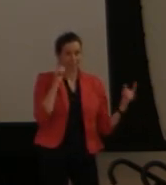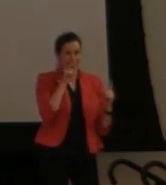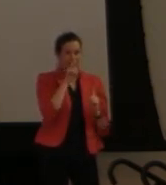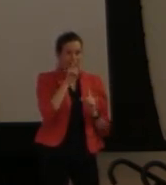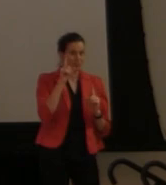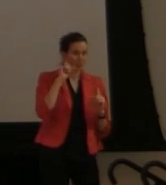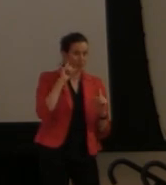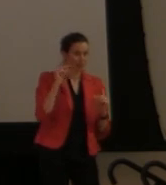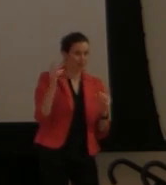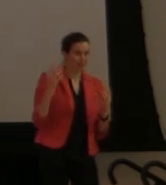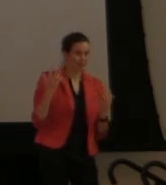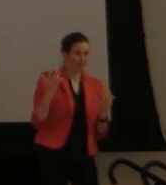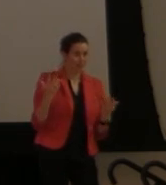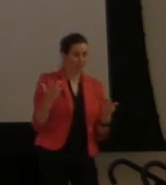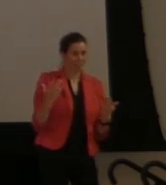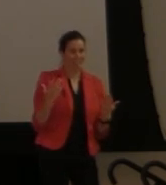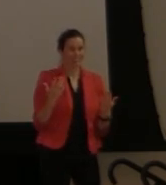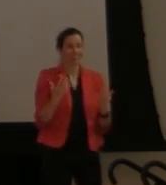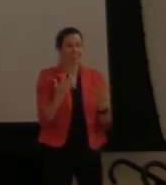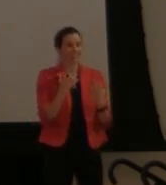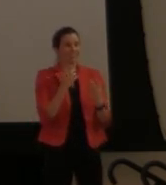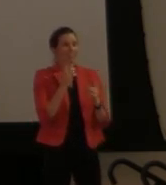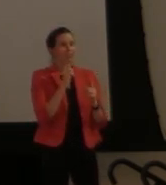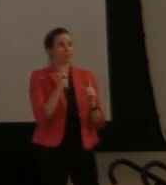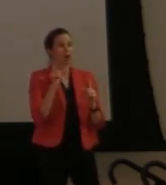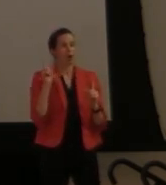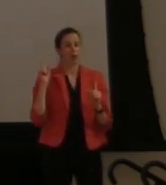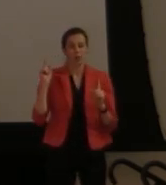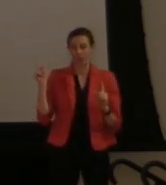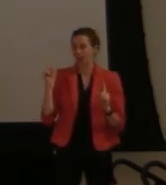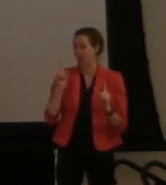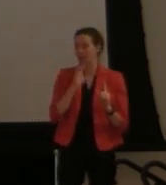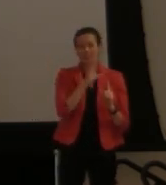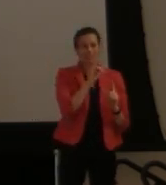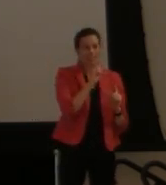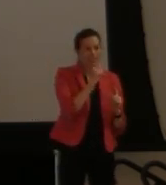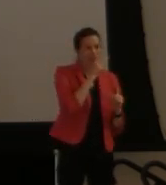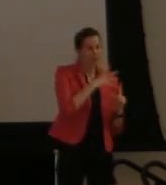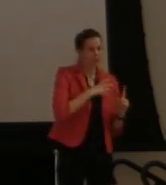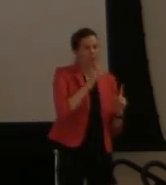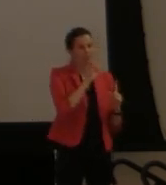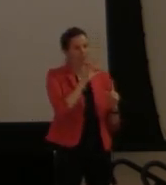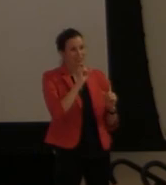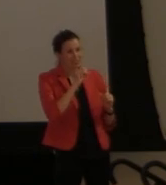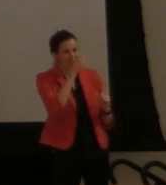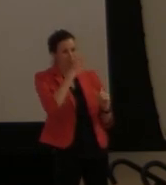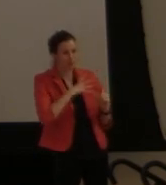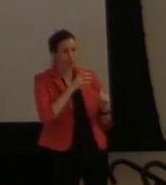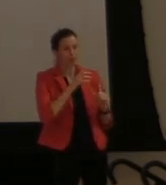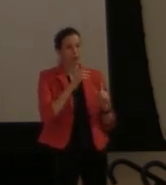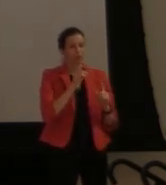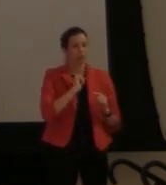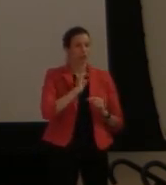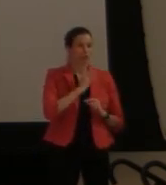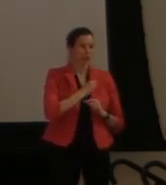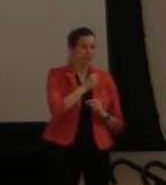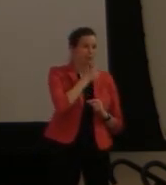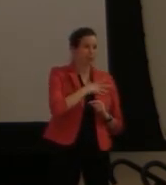continuing review approval. But cis men, cis women, trans women, and then non-binary